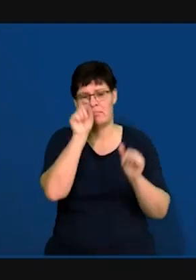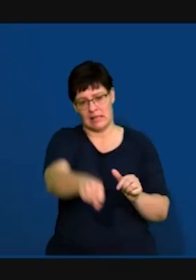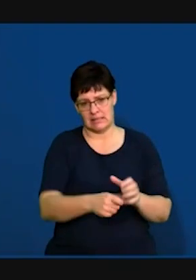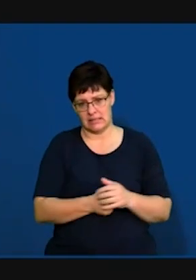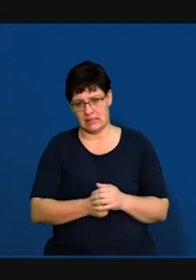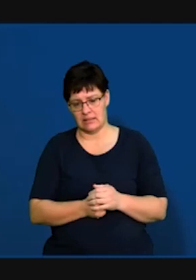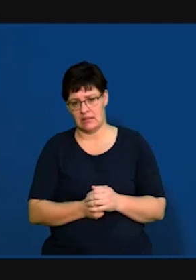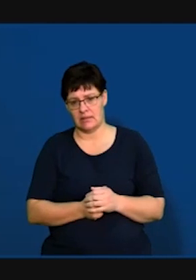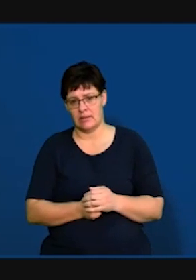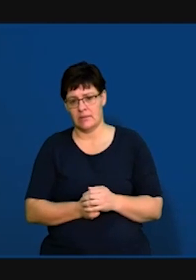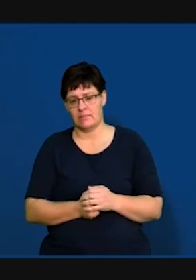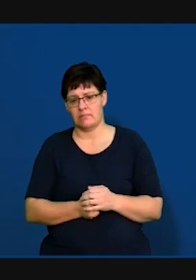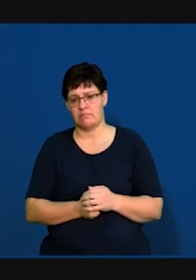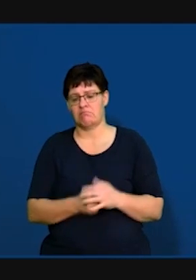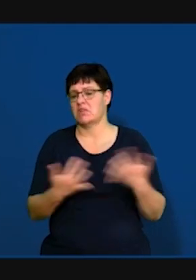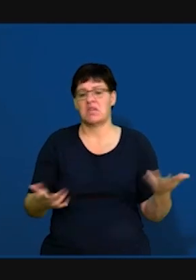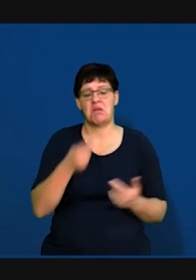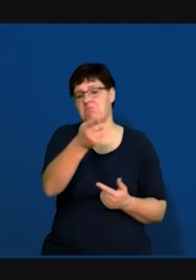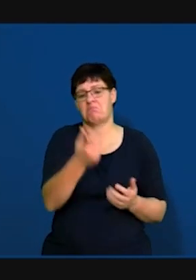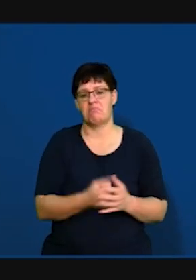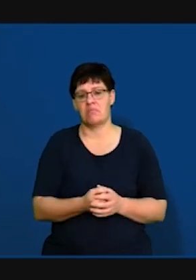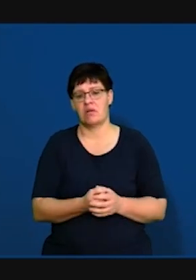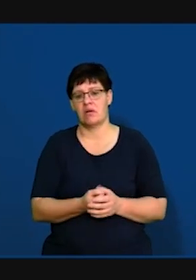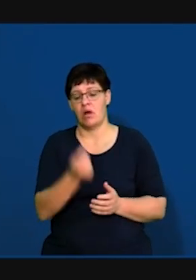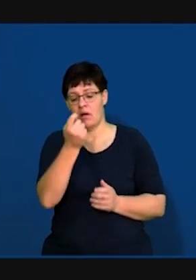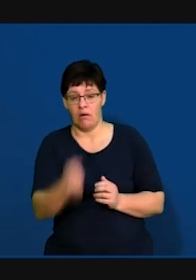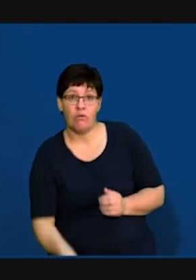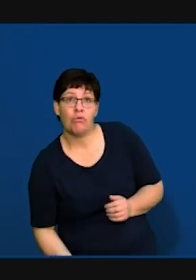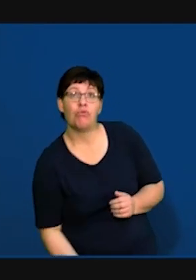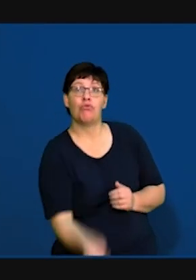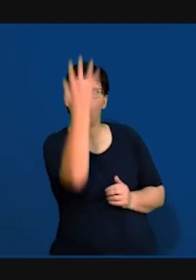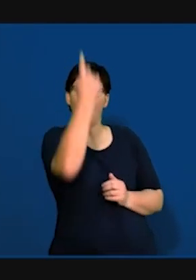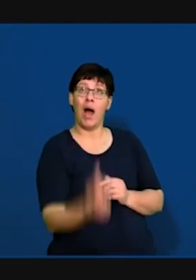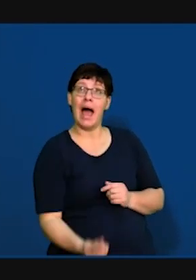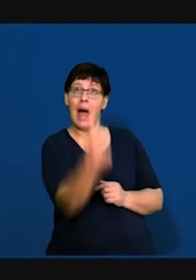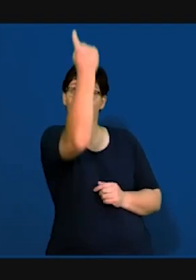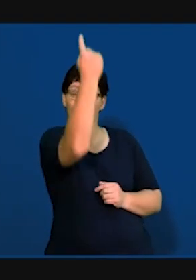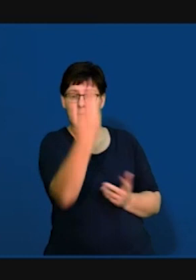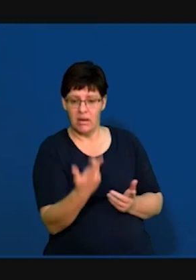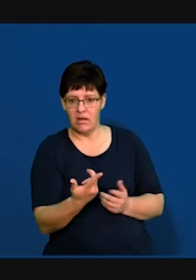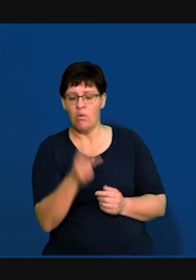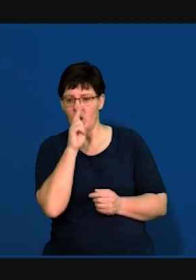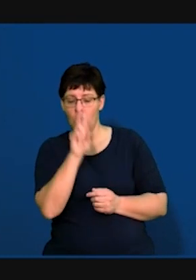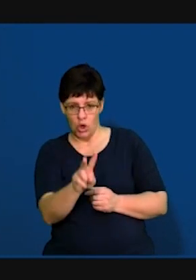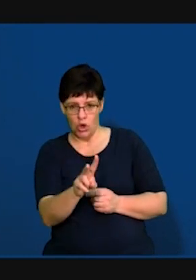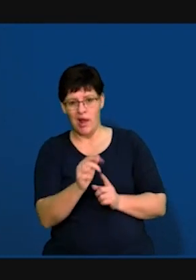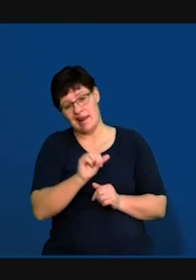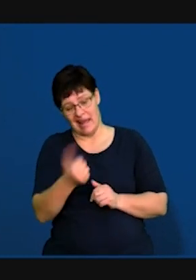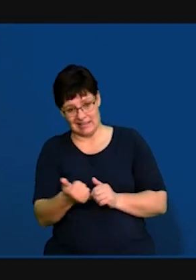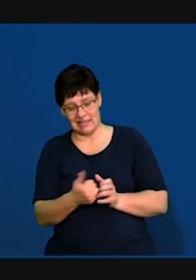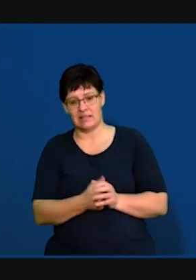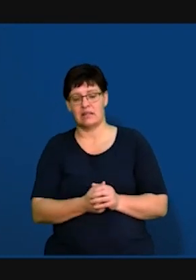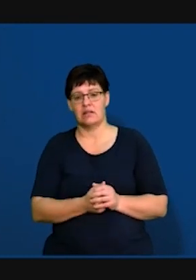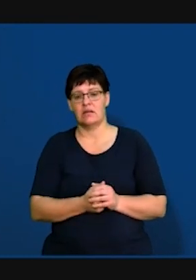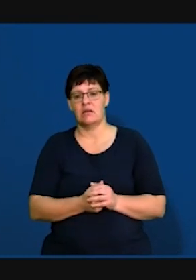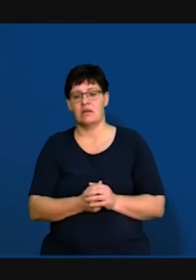for argument's sake, you throw an object up, we'll look at a particular example like that in the next slide, okay?